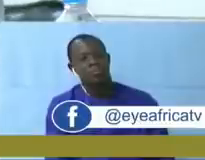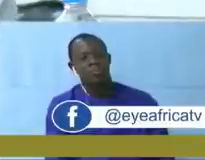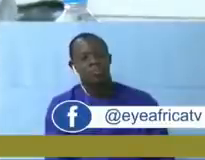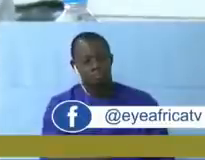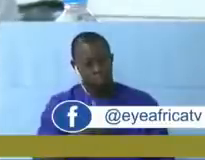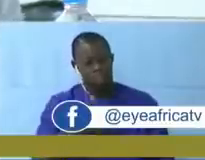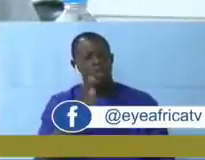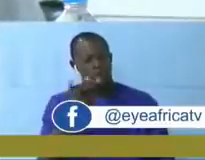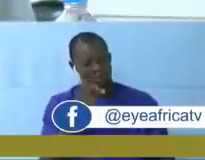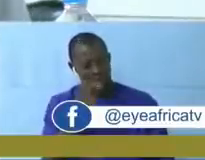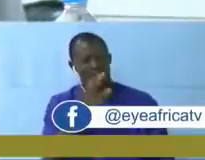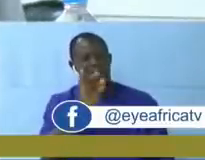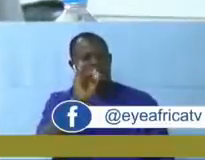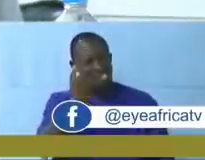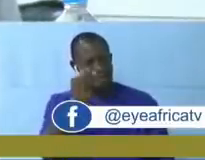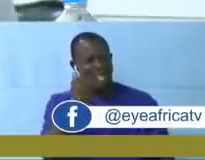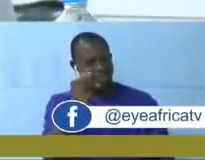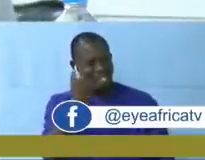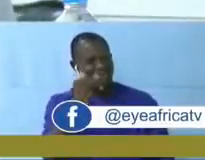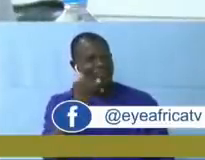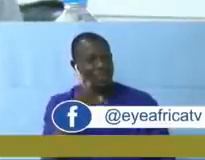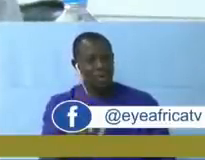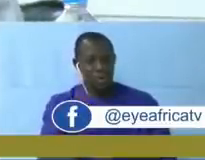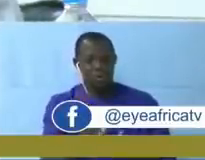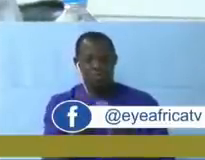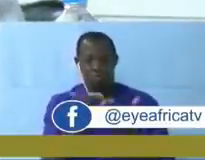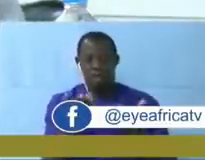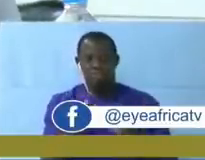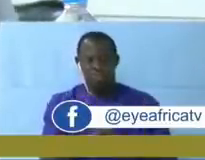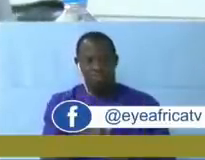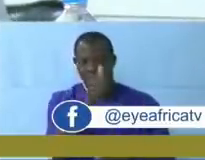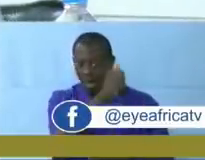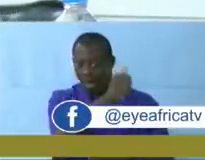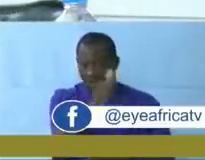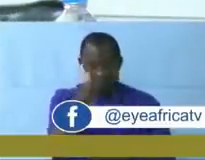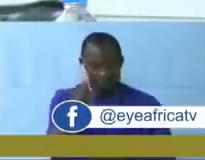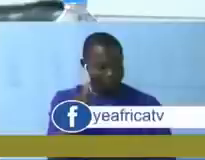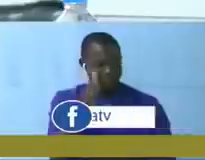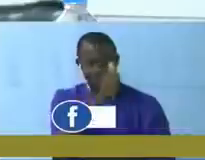I would say yes, and very religiously, and I would say